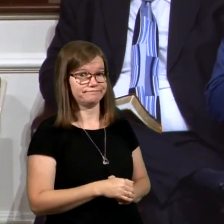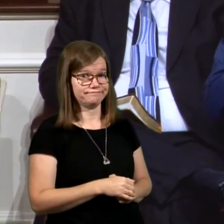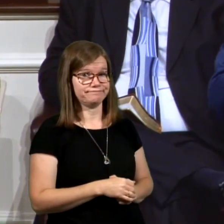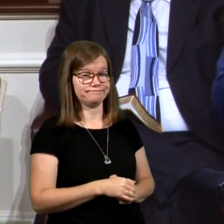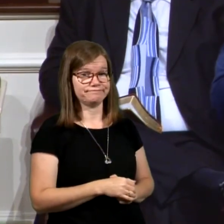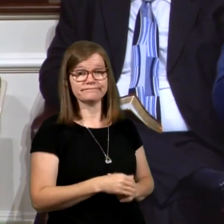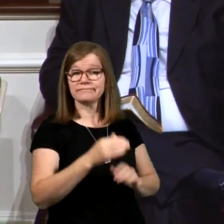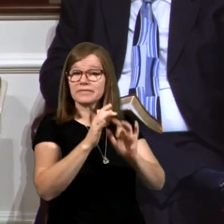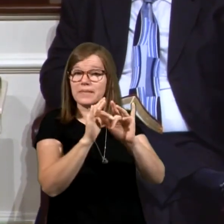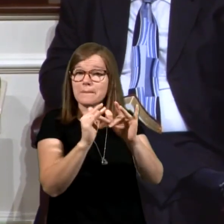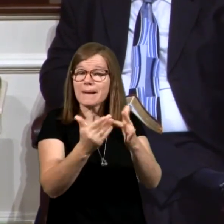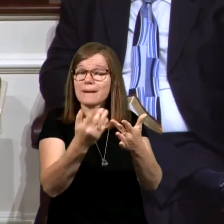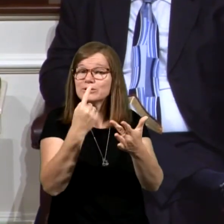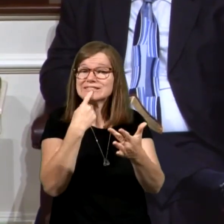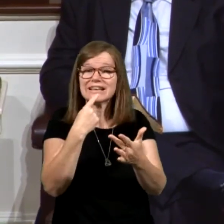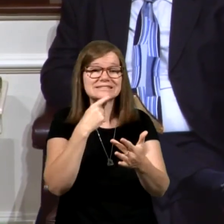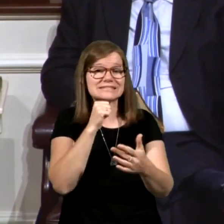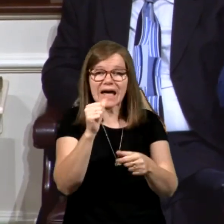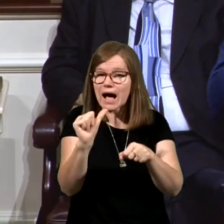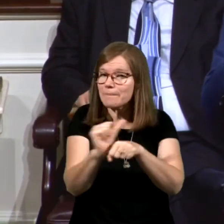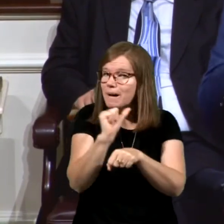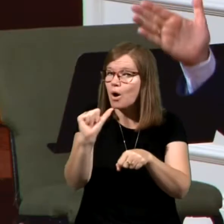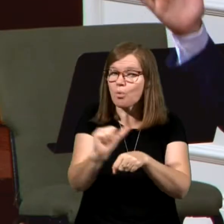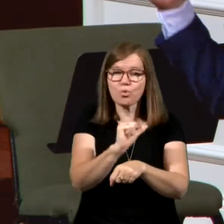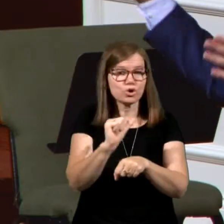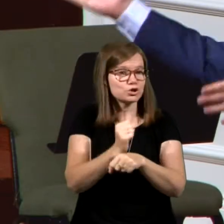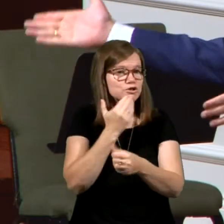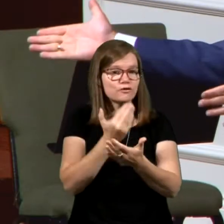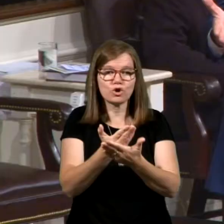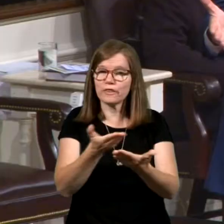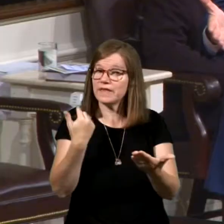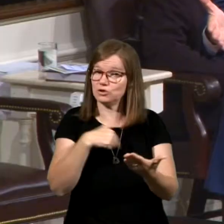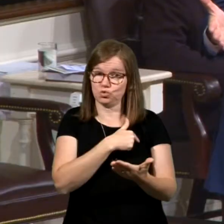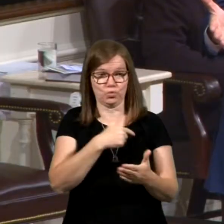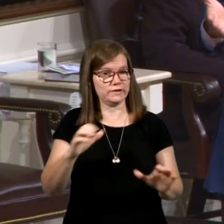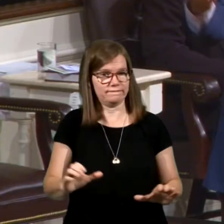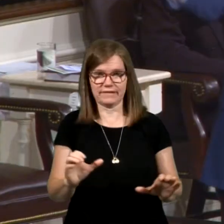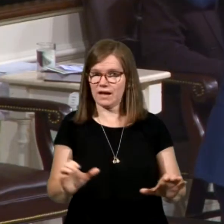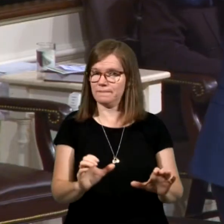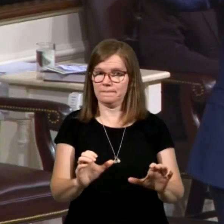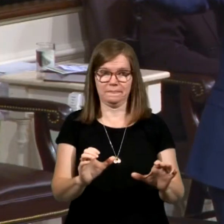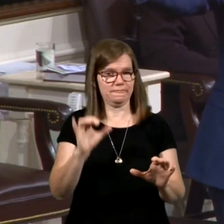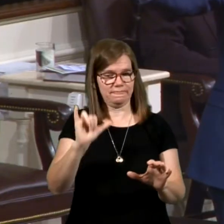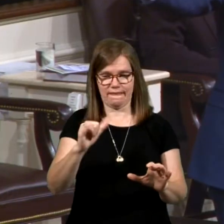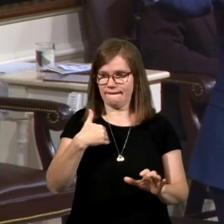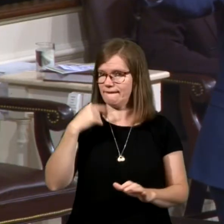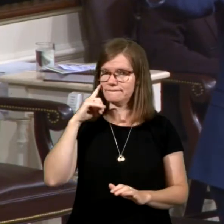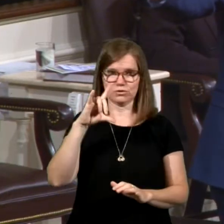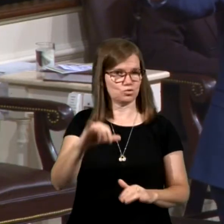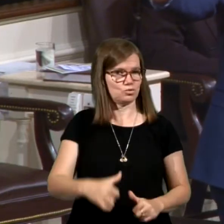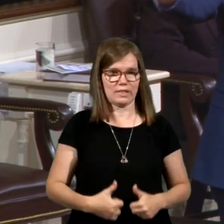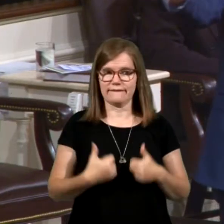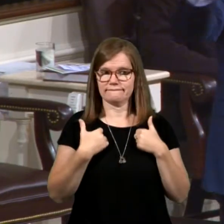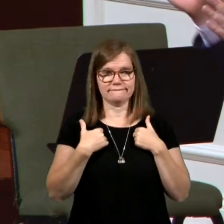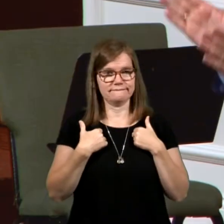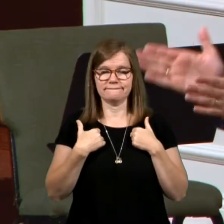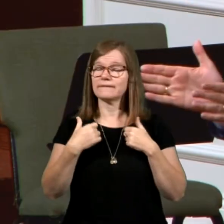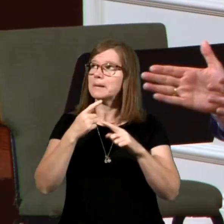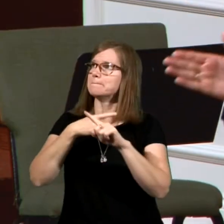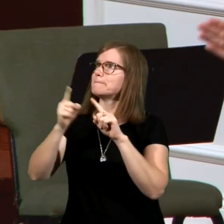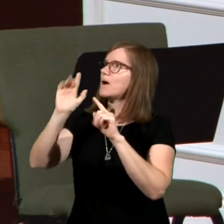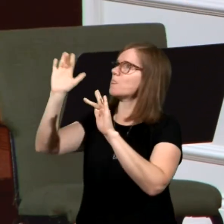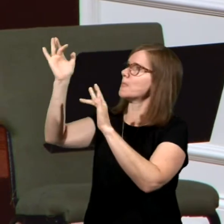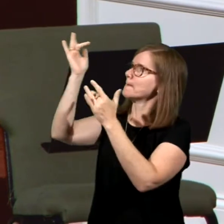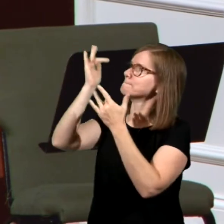Because the Bible says it's not by works of good things that we've done that we have eternal life, but it's by the